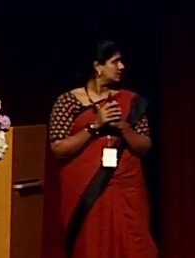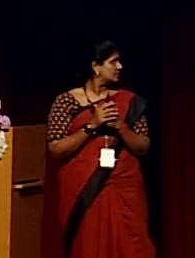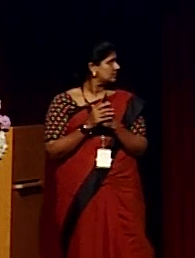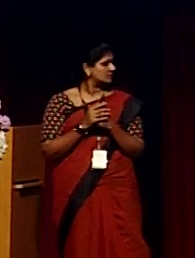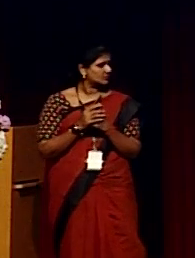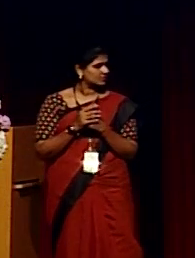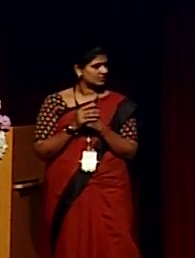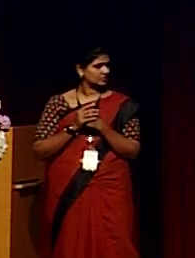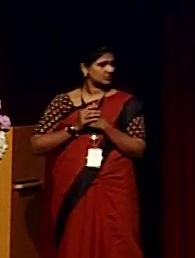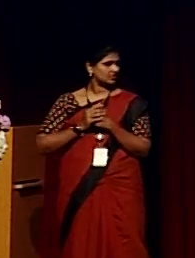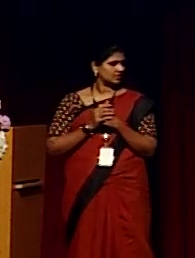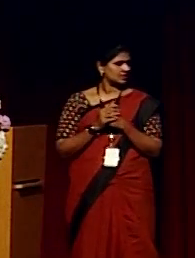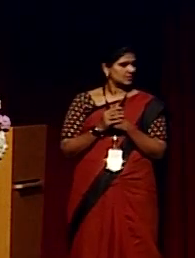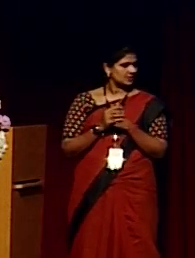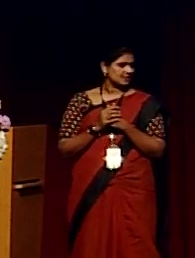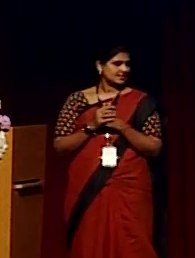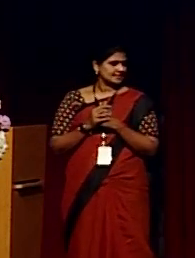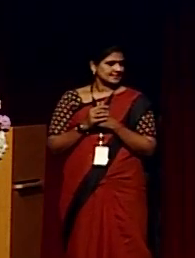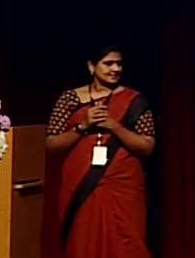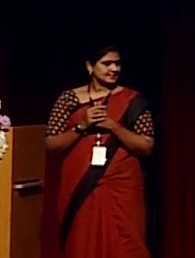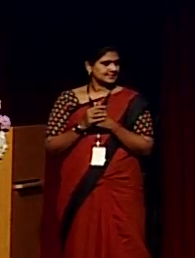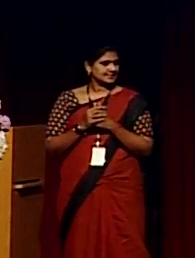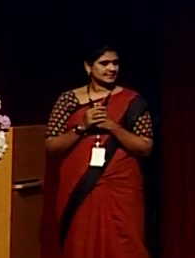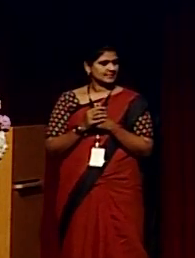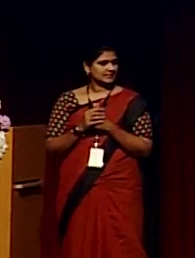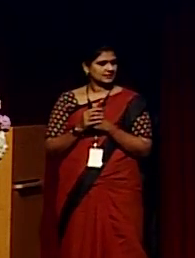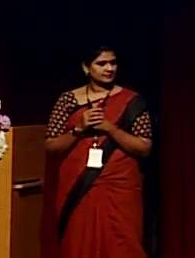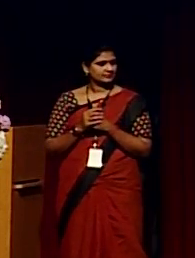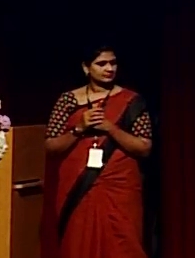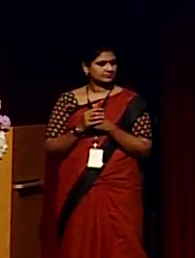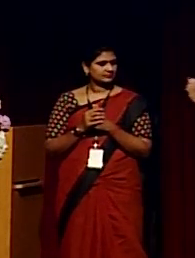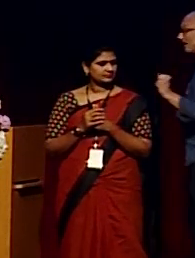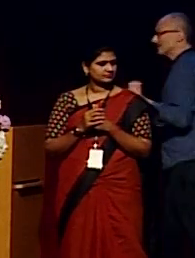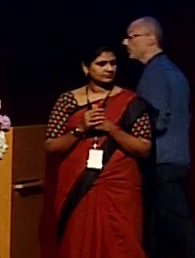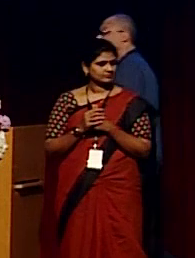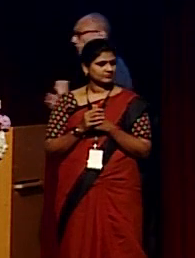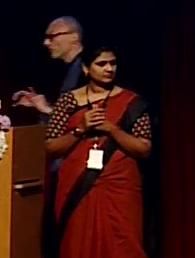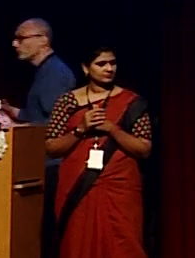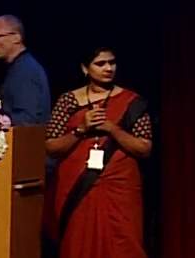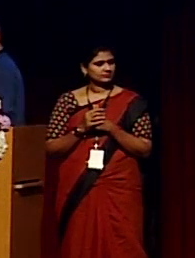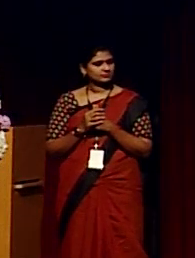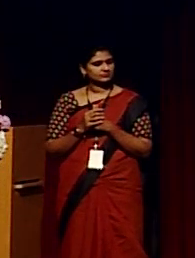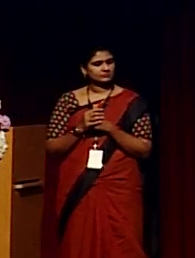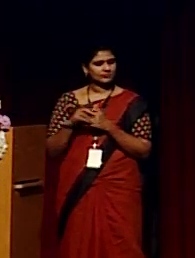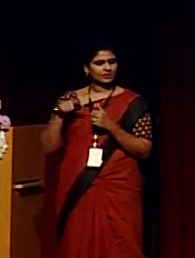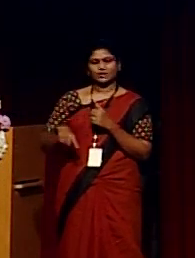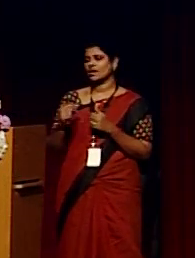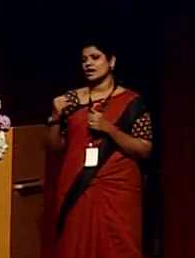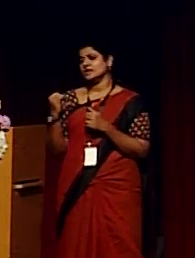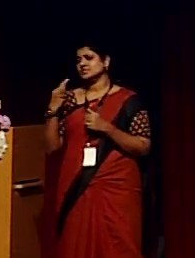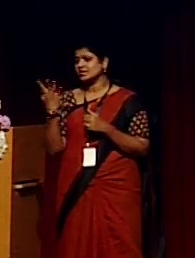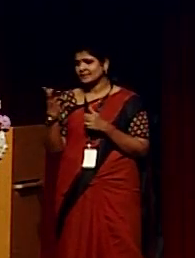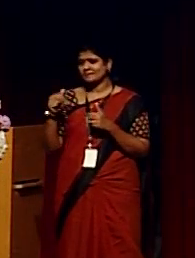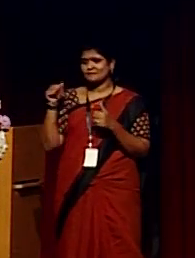what browser I'm using. I think it's a Chrome. And the mathematics in there is not given as some sort